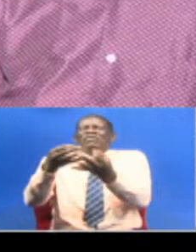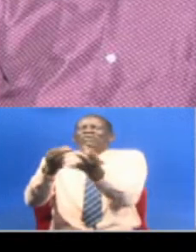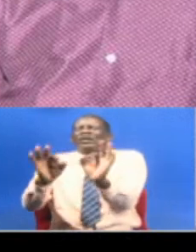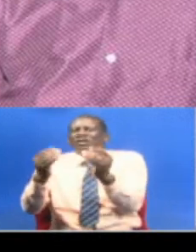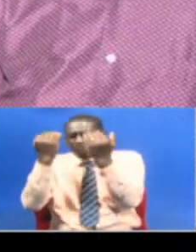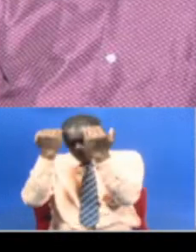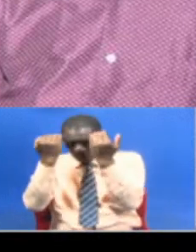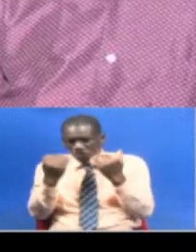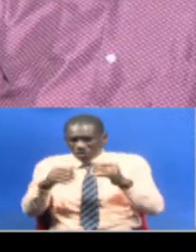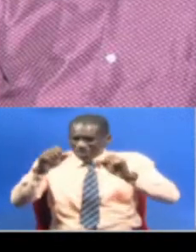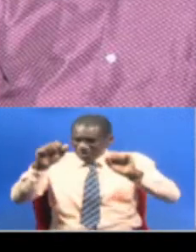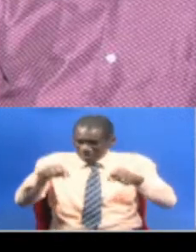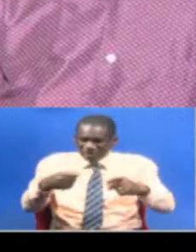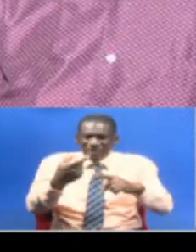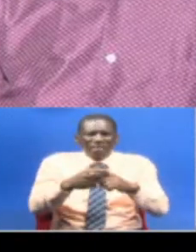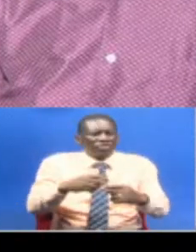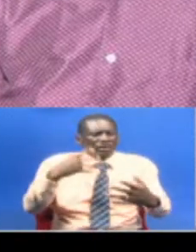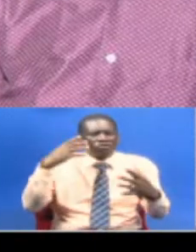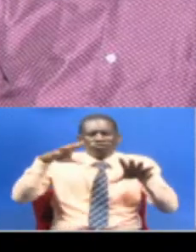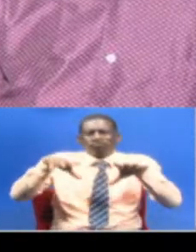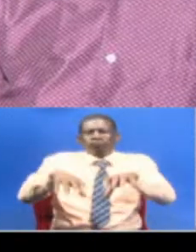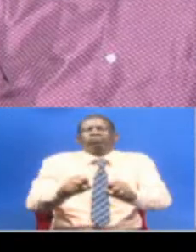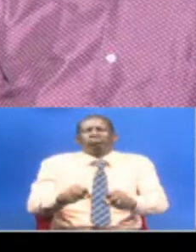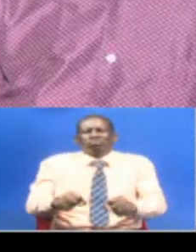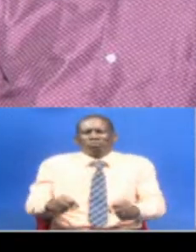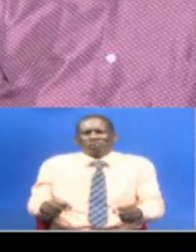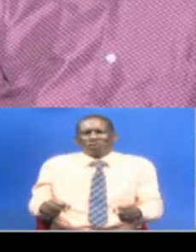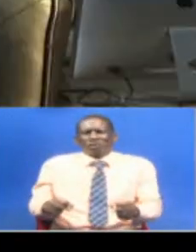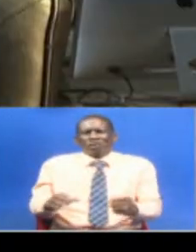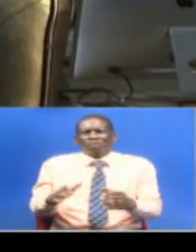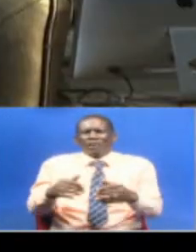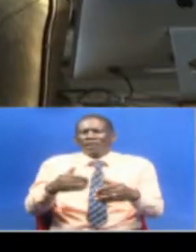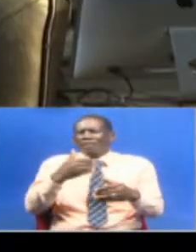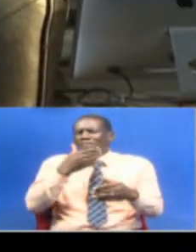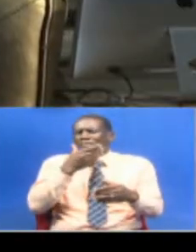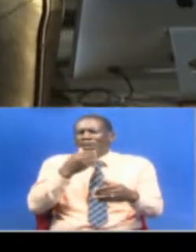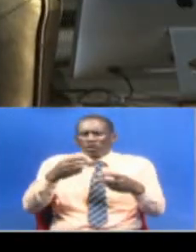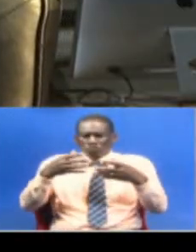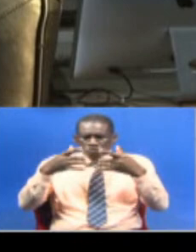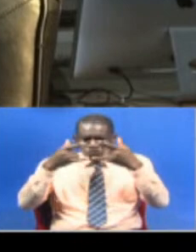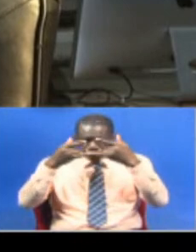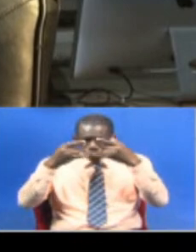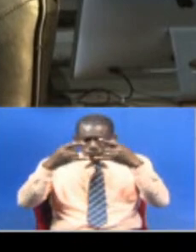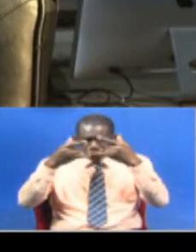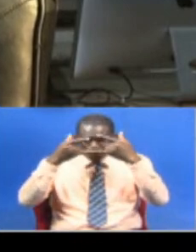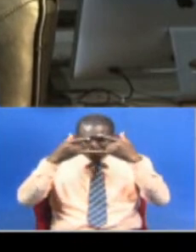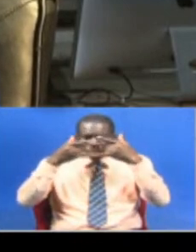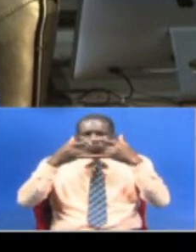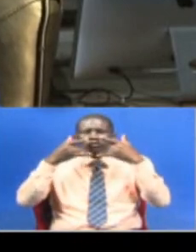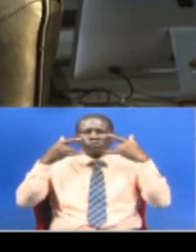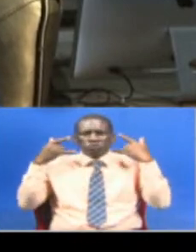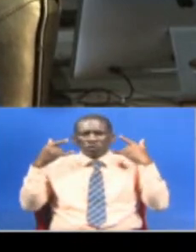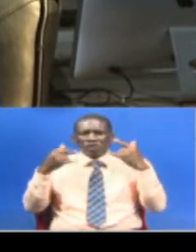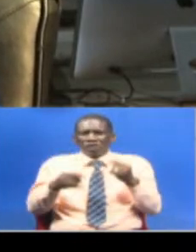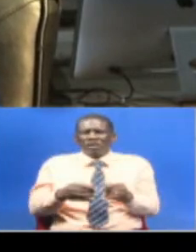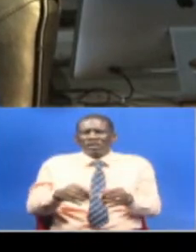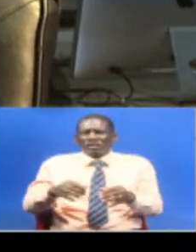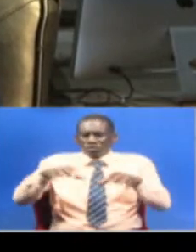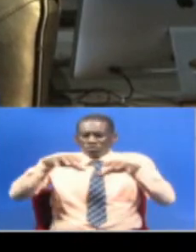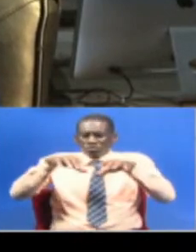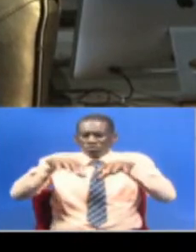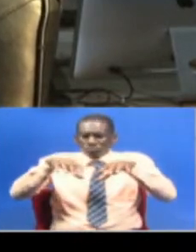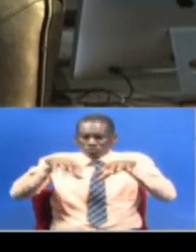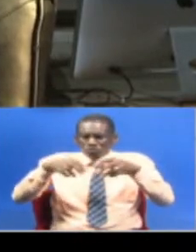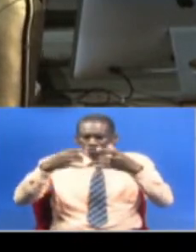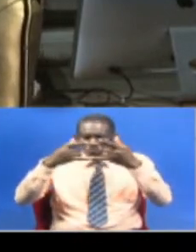court, and then he's abducted by hooded men? These hooded men, circumstantial evidence,